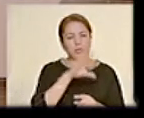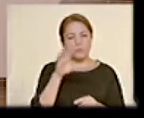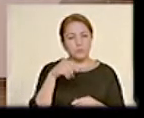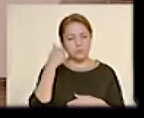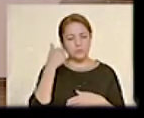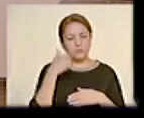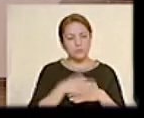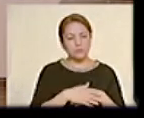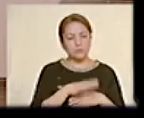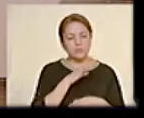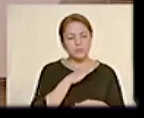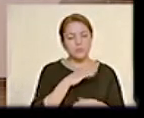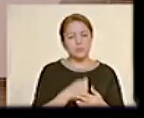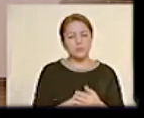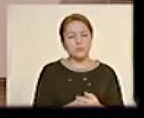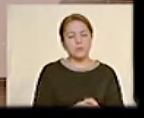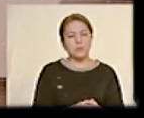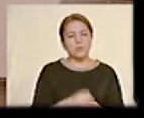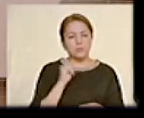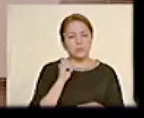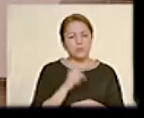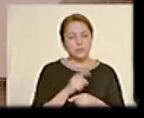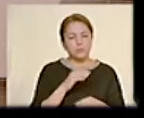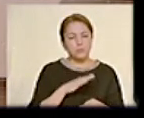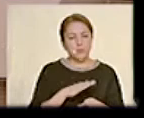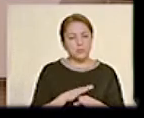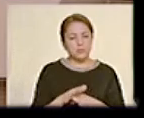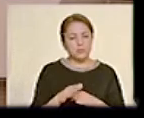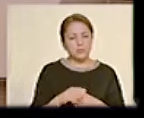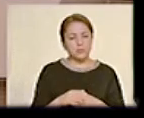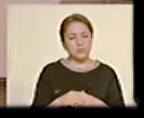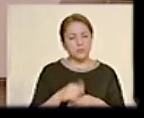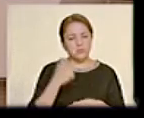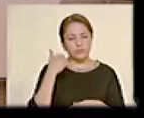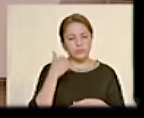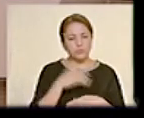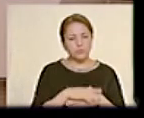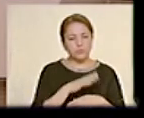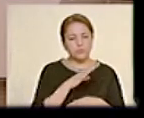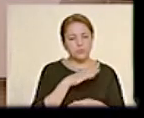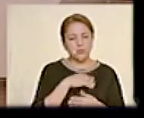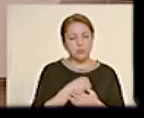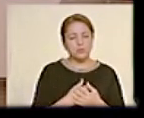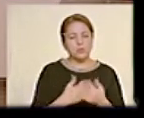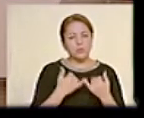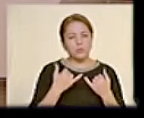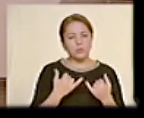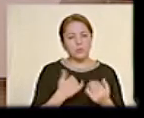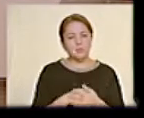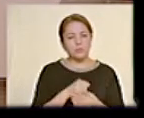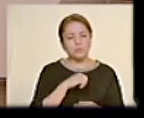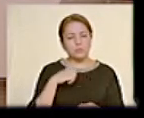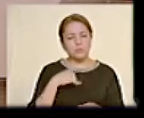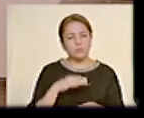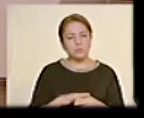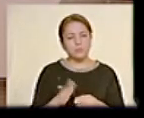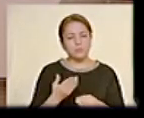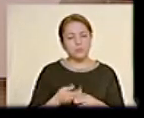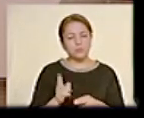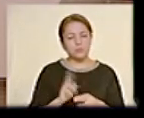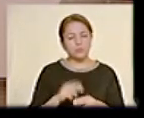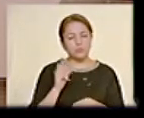bo'ldimi? Demak, topshiriqni bajarish sizlarga tushunarlik bo'lgan bo'lsa, mana endi keling, mustaqil bajarish